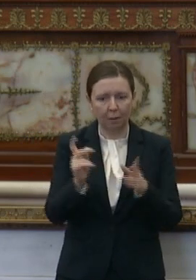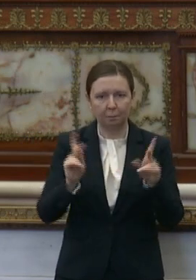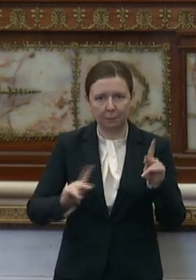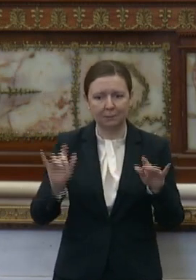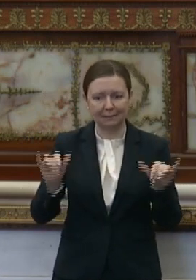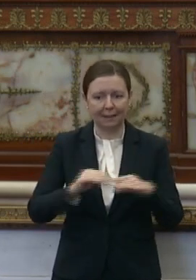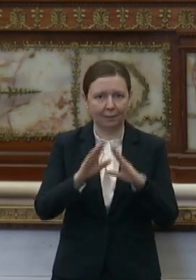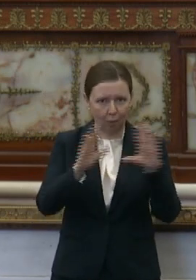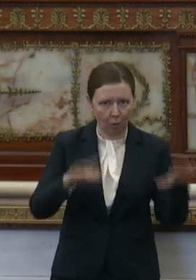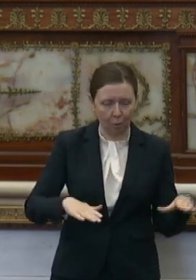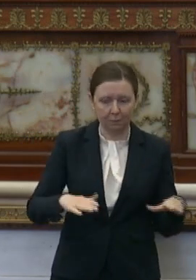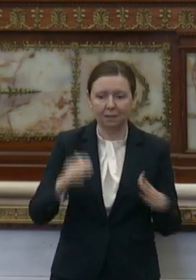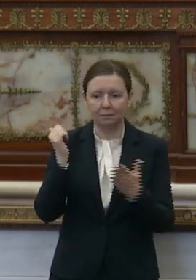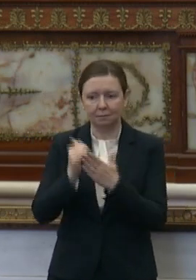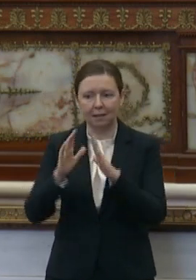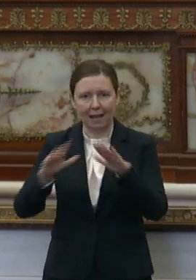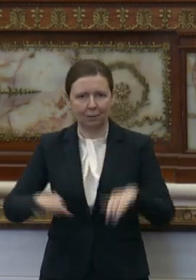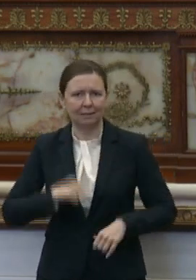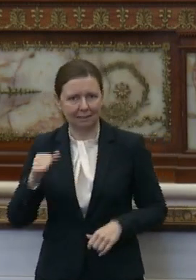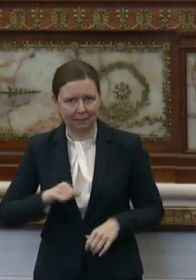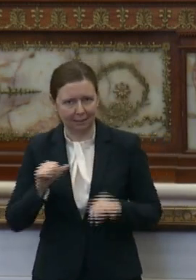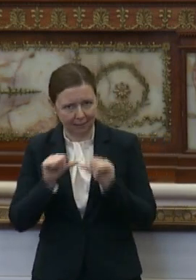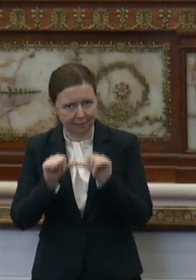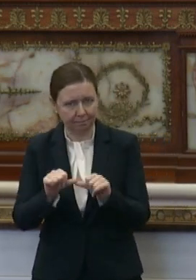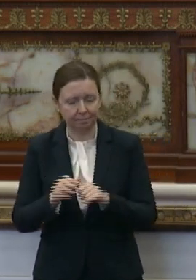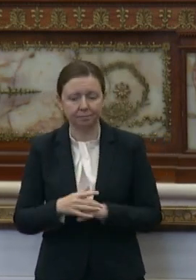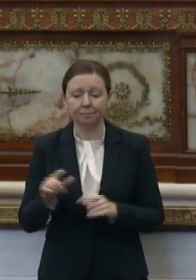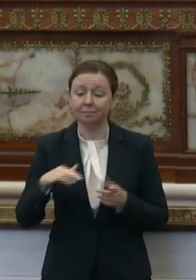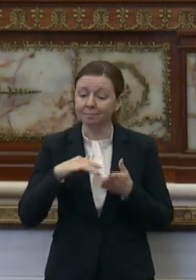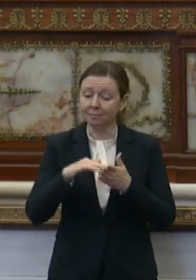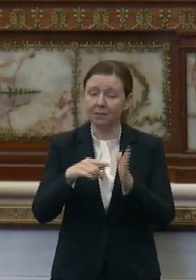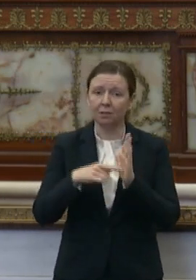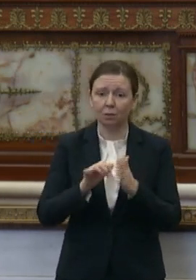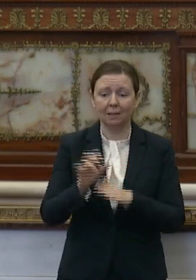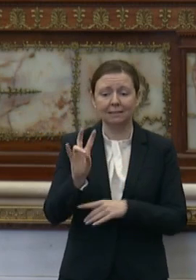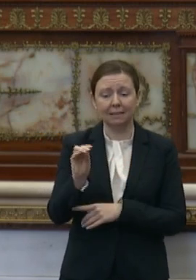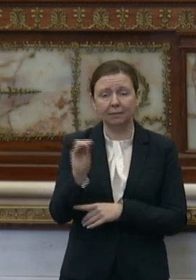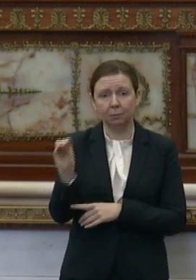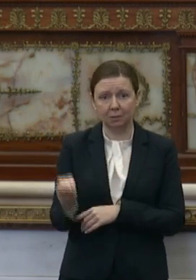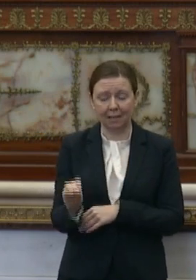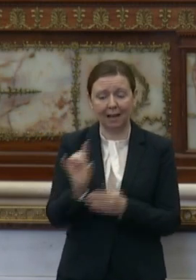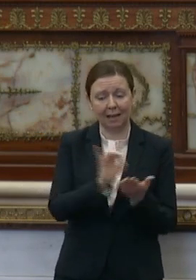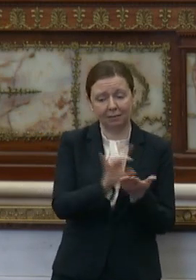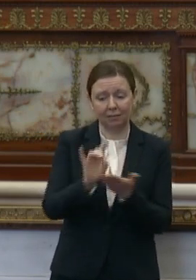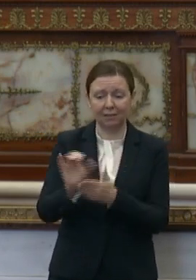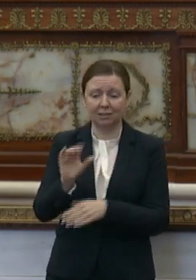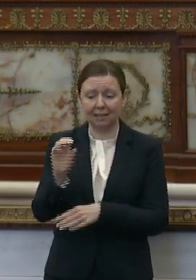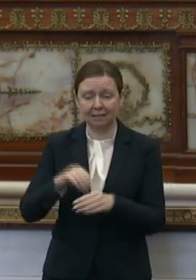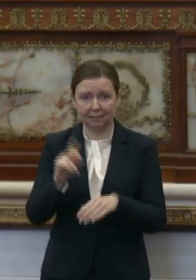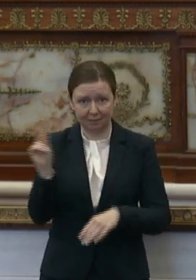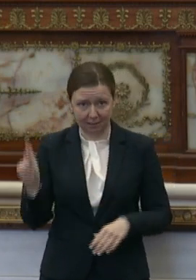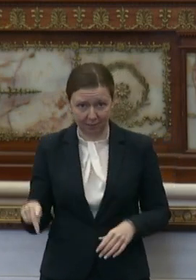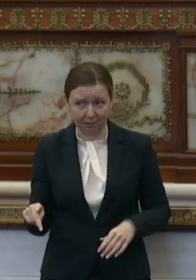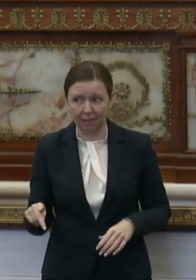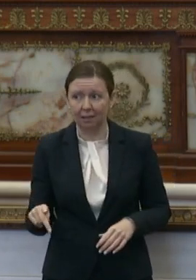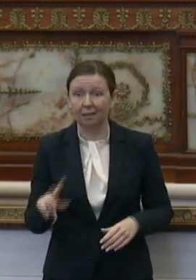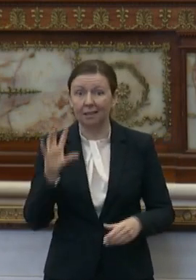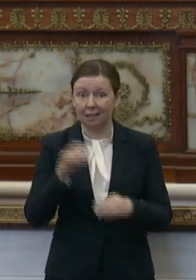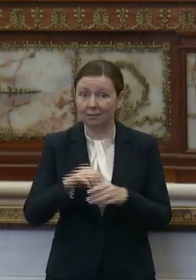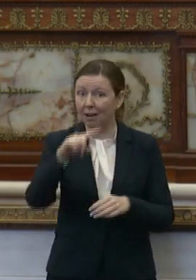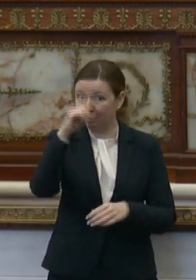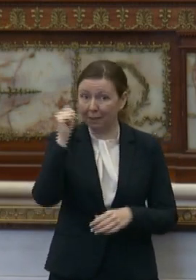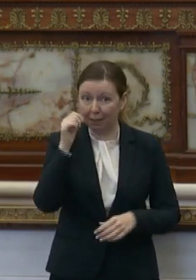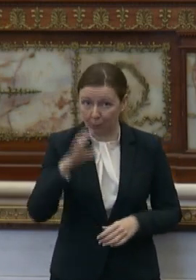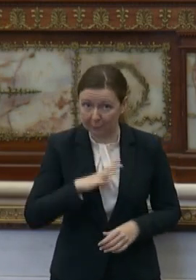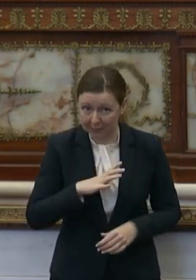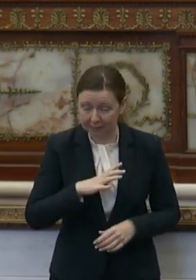and to turn the corner on housing dignity. When studies show that 70% of eviction cases in Philadelphia involve Black